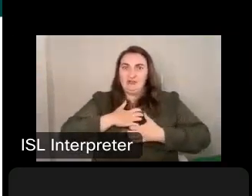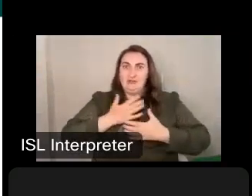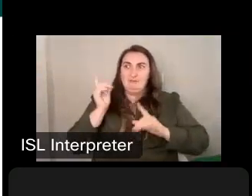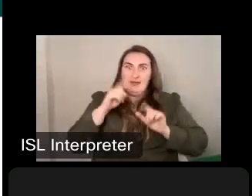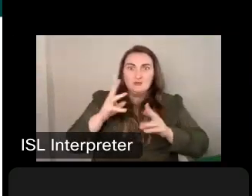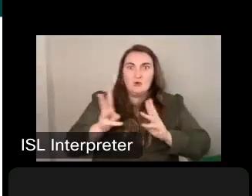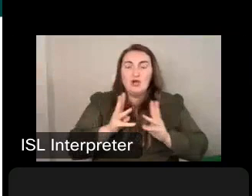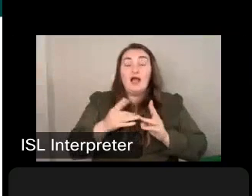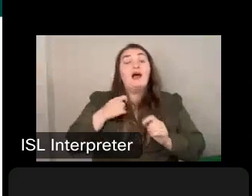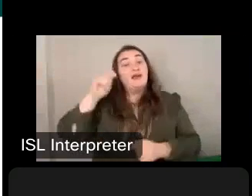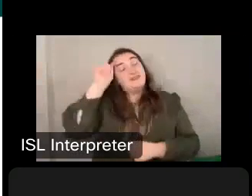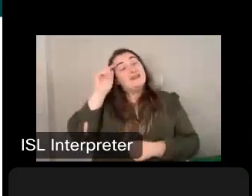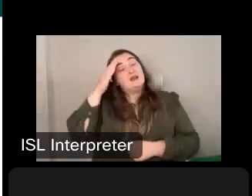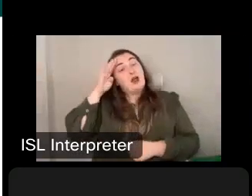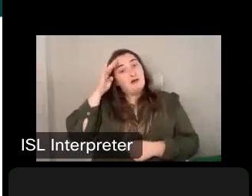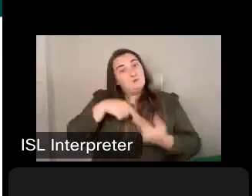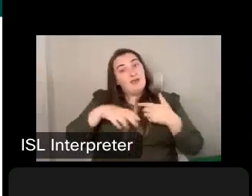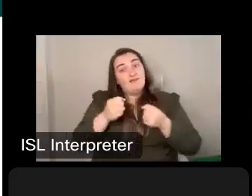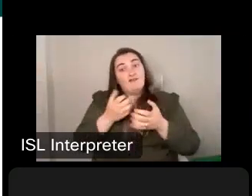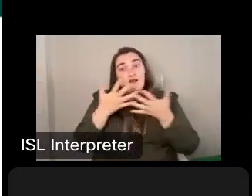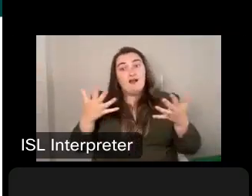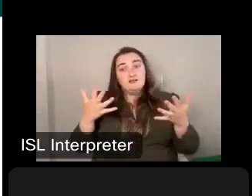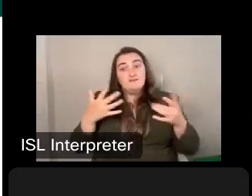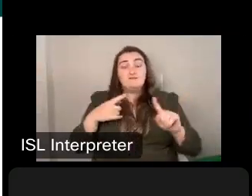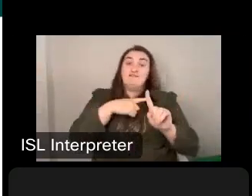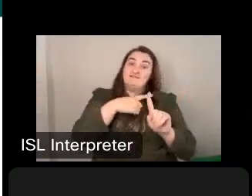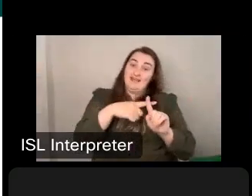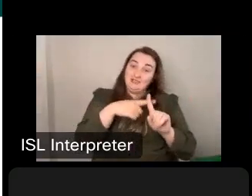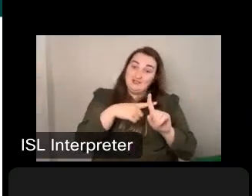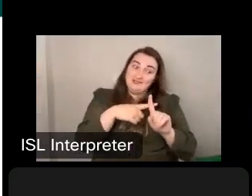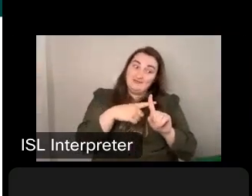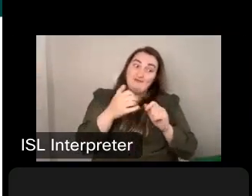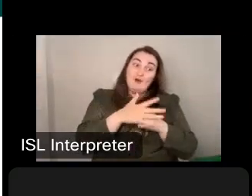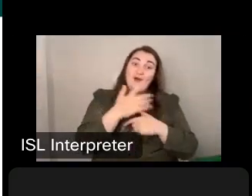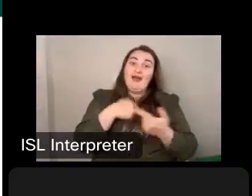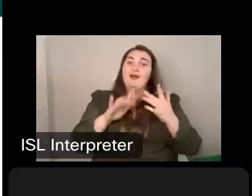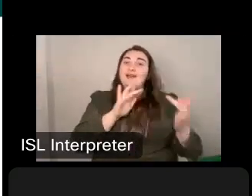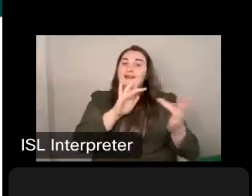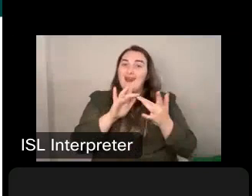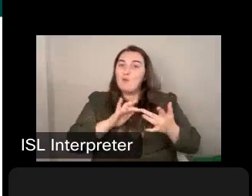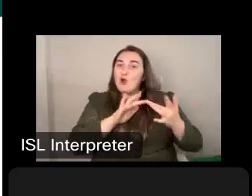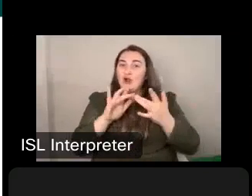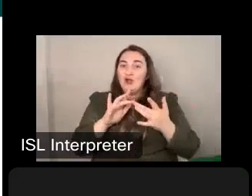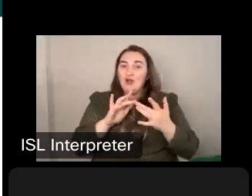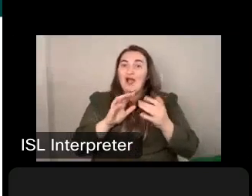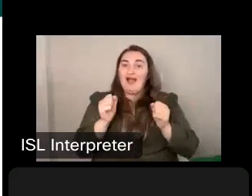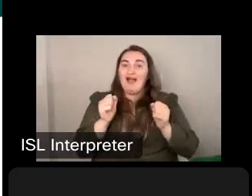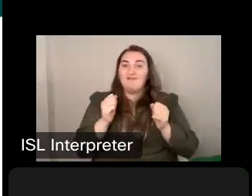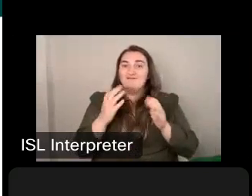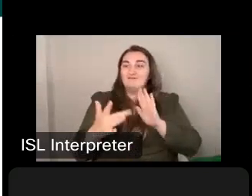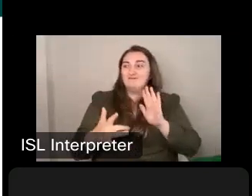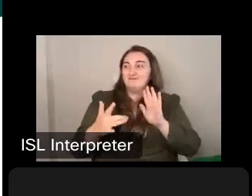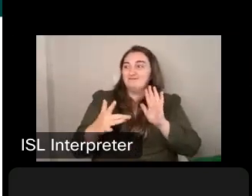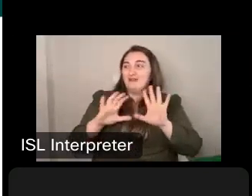I think in Ireland, while we have a lot of advantages in terms of our networks or kind of close proximities